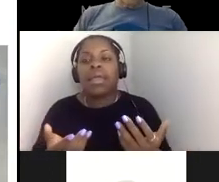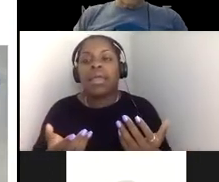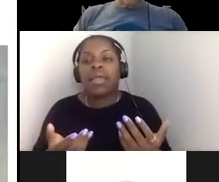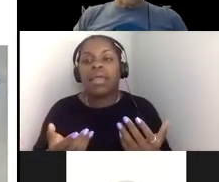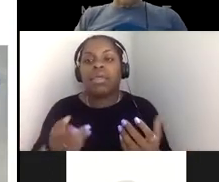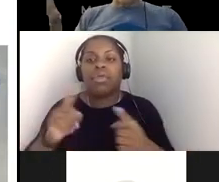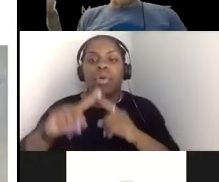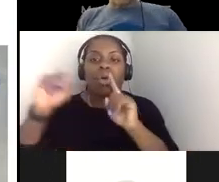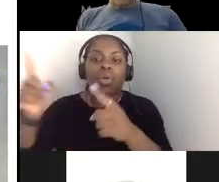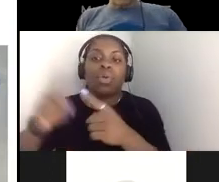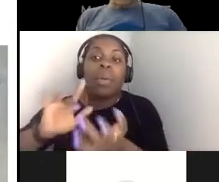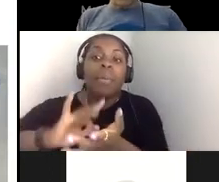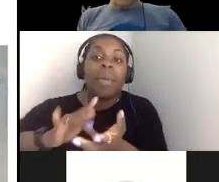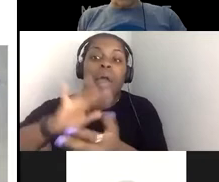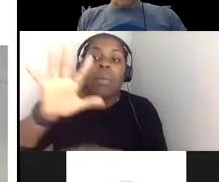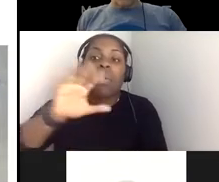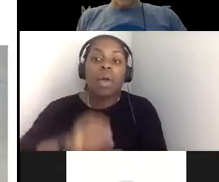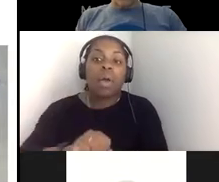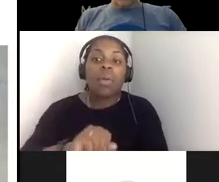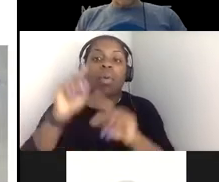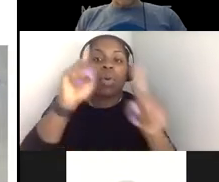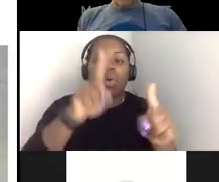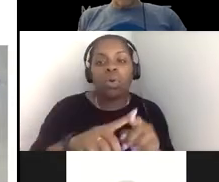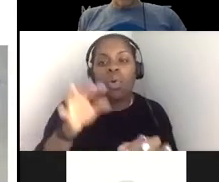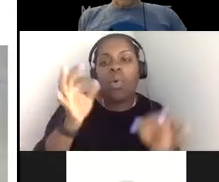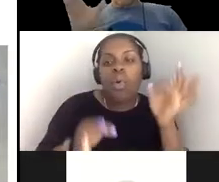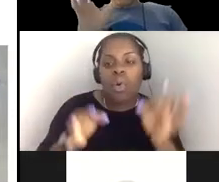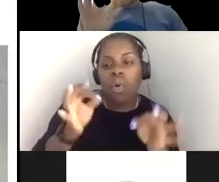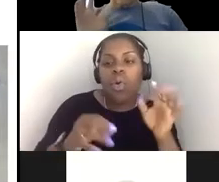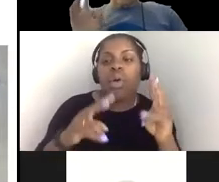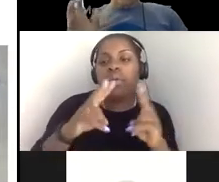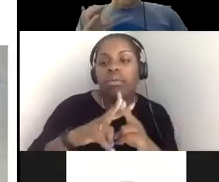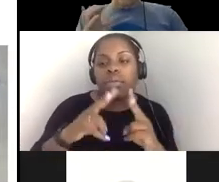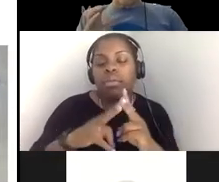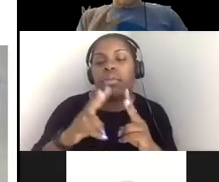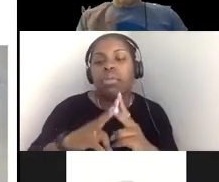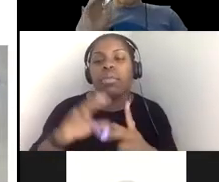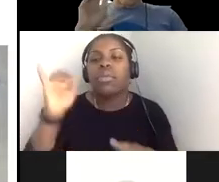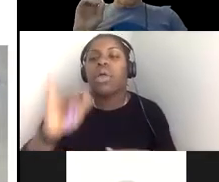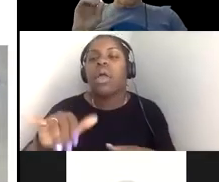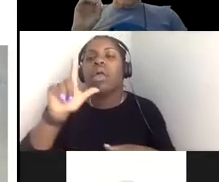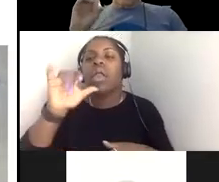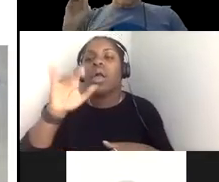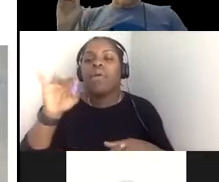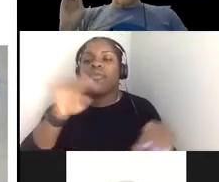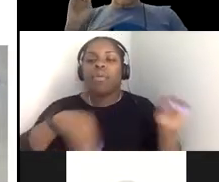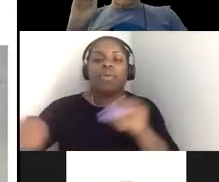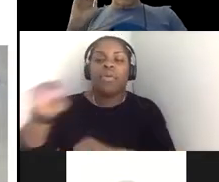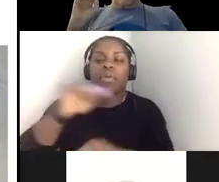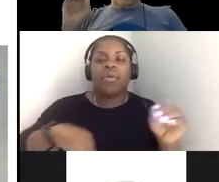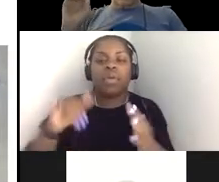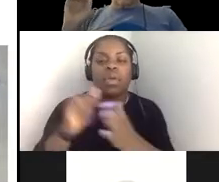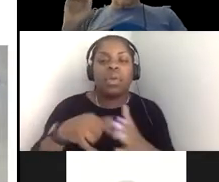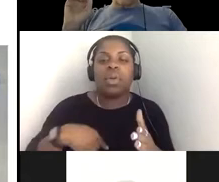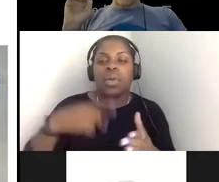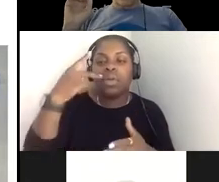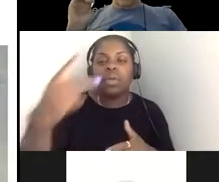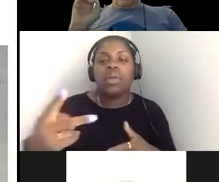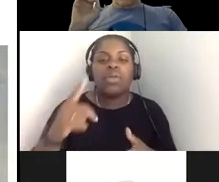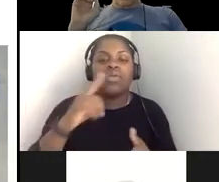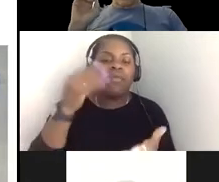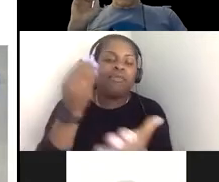to go to medical appointments or to go to court. So the lack of movement. But the other big issue is